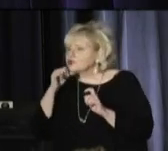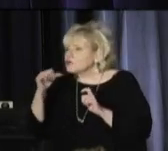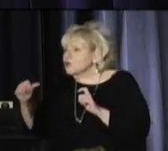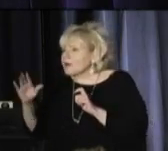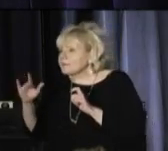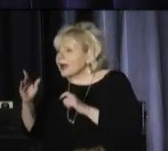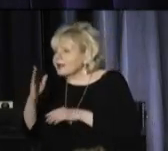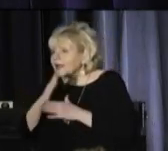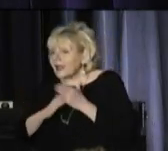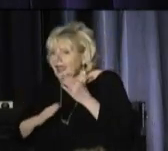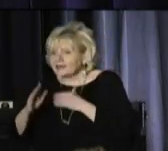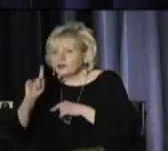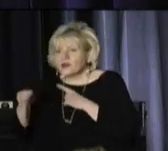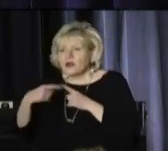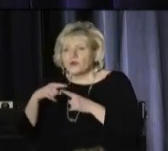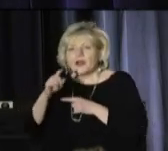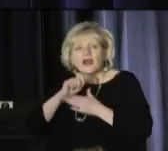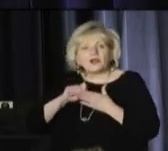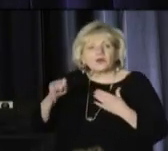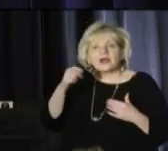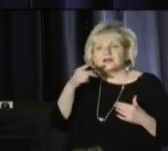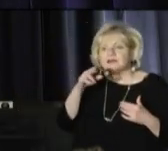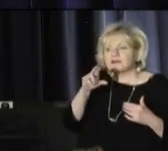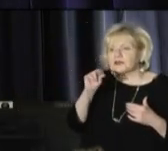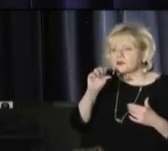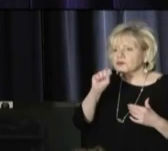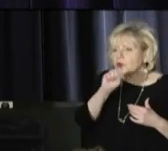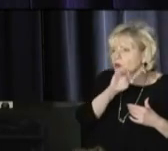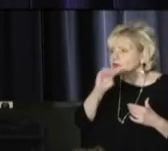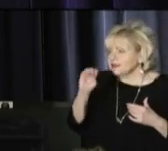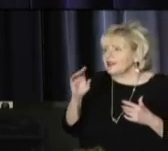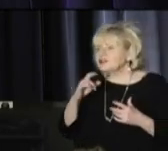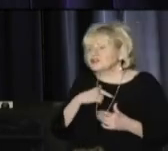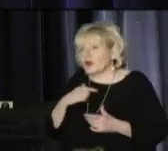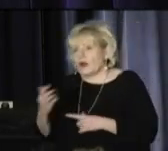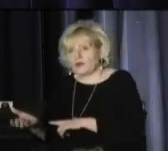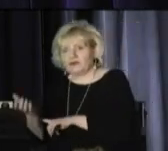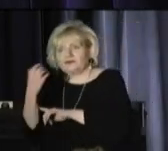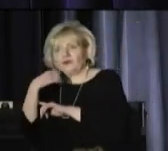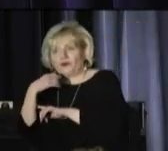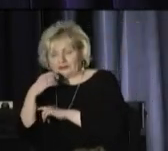hand when I write prose. So I was forced into writing poetry.